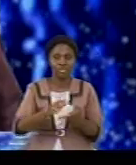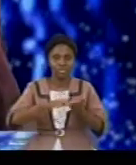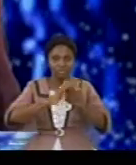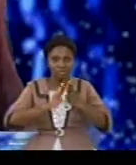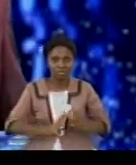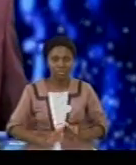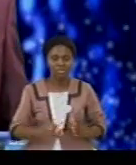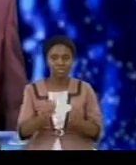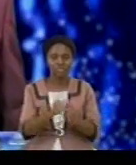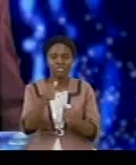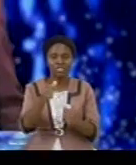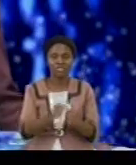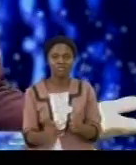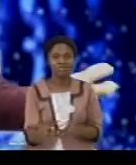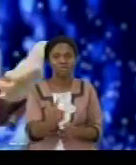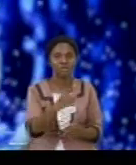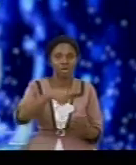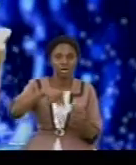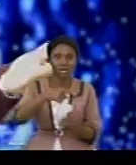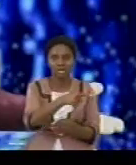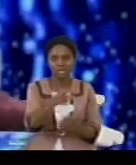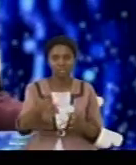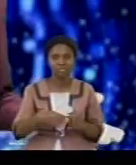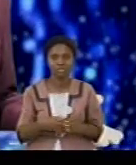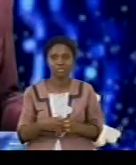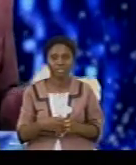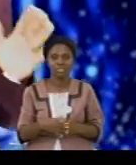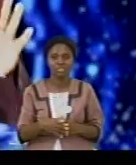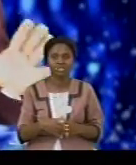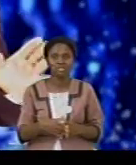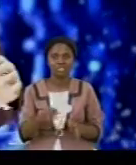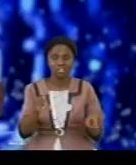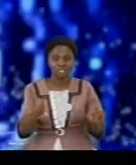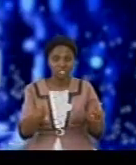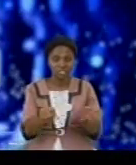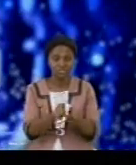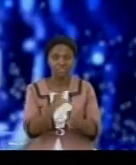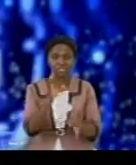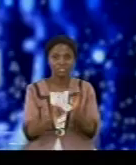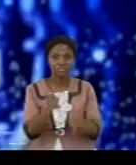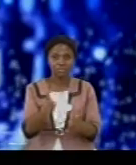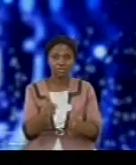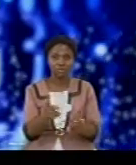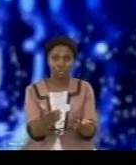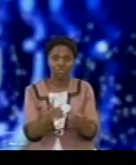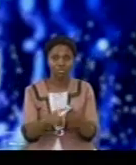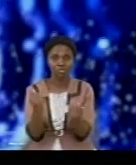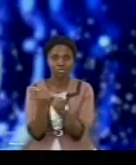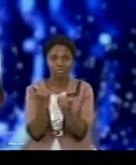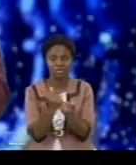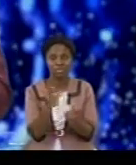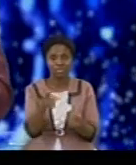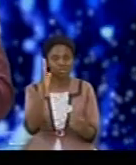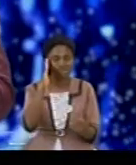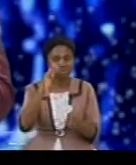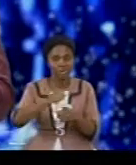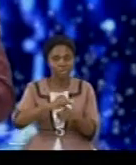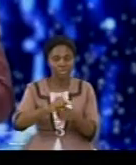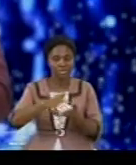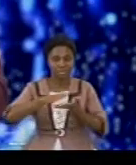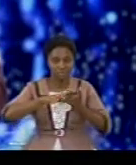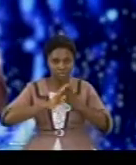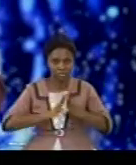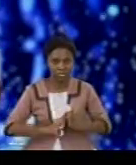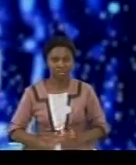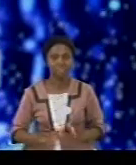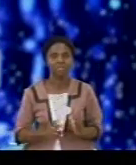are not quarrelsome with anybody. Even if people want to fight, you are not fighting. You follow peace with all by the grace of God. And we also